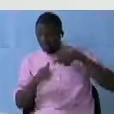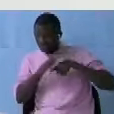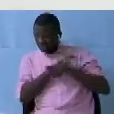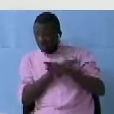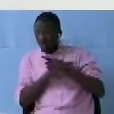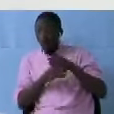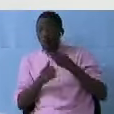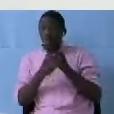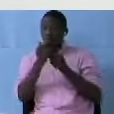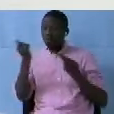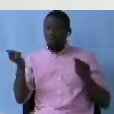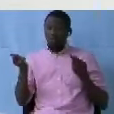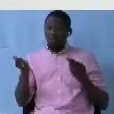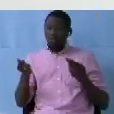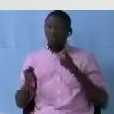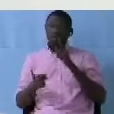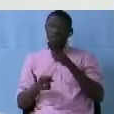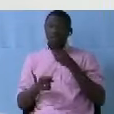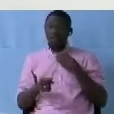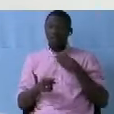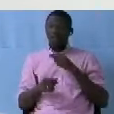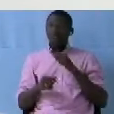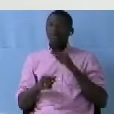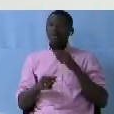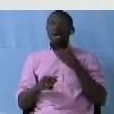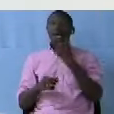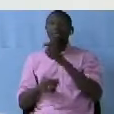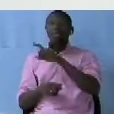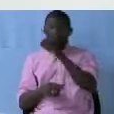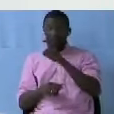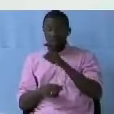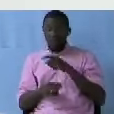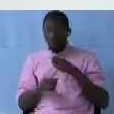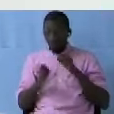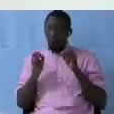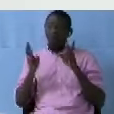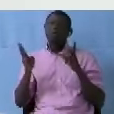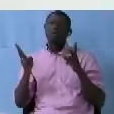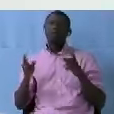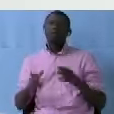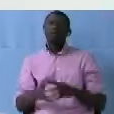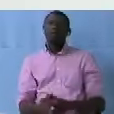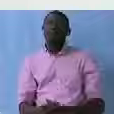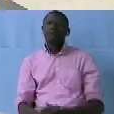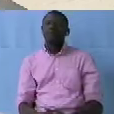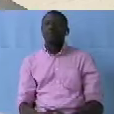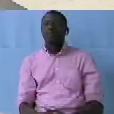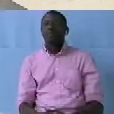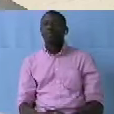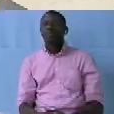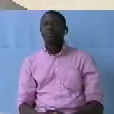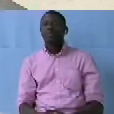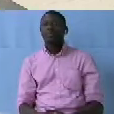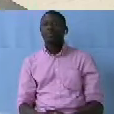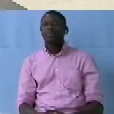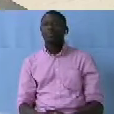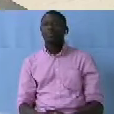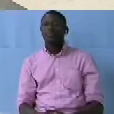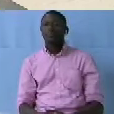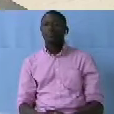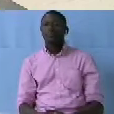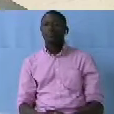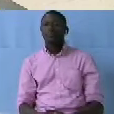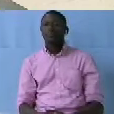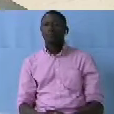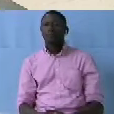two. That's for that verbal consent is okay. Dafa dess nak ci set li nga xamne mo di ciiri nit ki mo xam nga jël sa baram wala